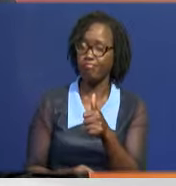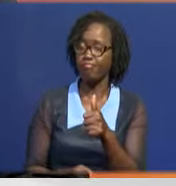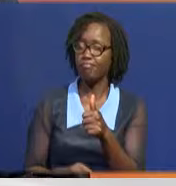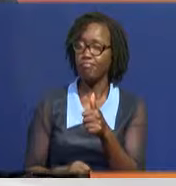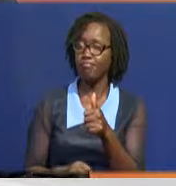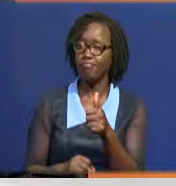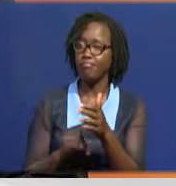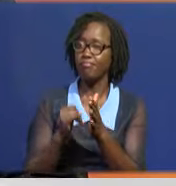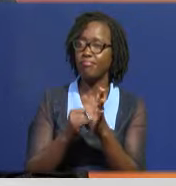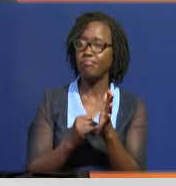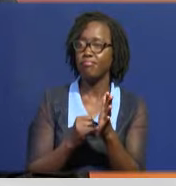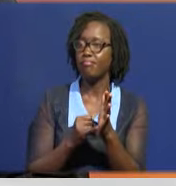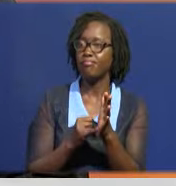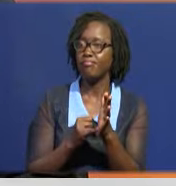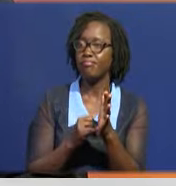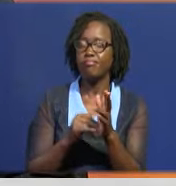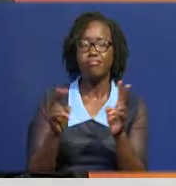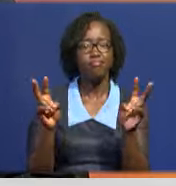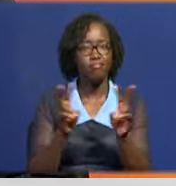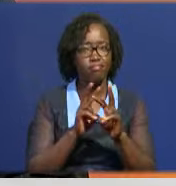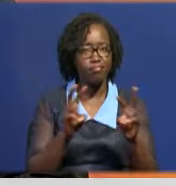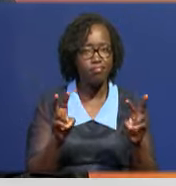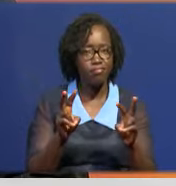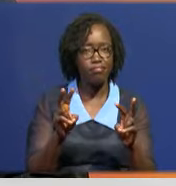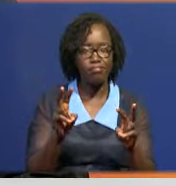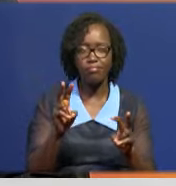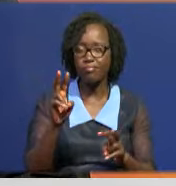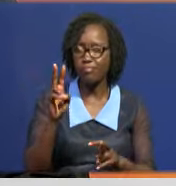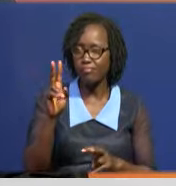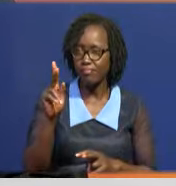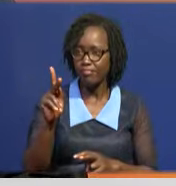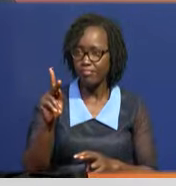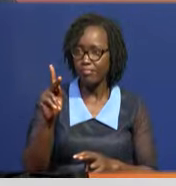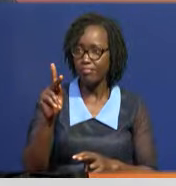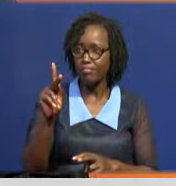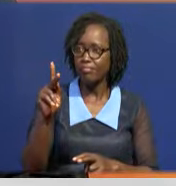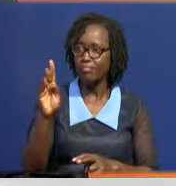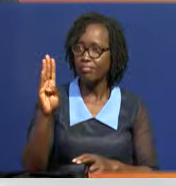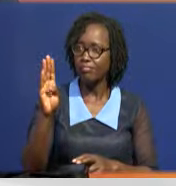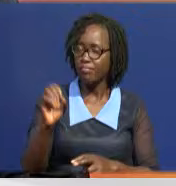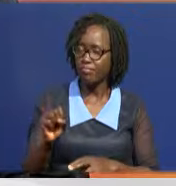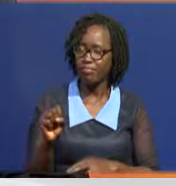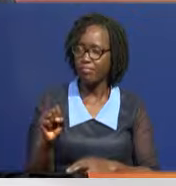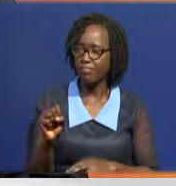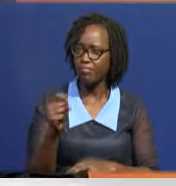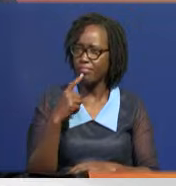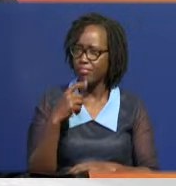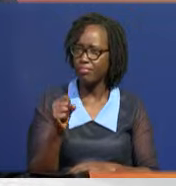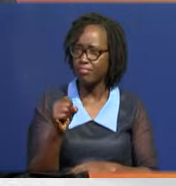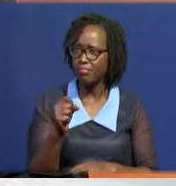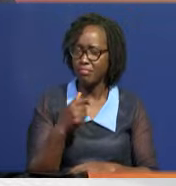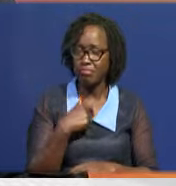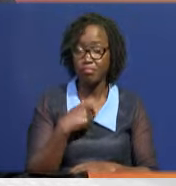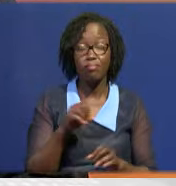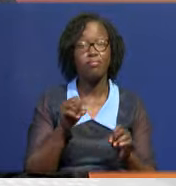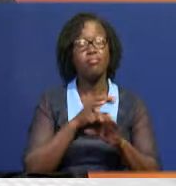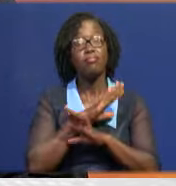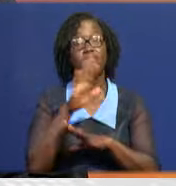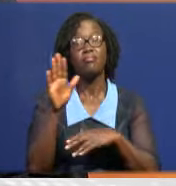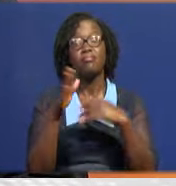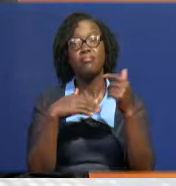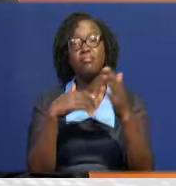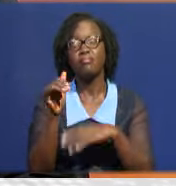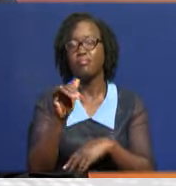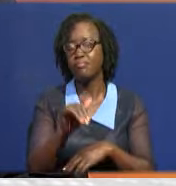that is just the inaugural survey that was undertaken by the Kenya National Bureau of Statistics. So for me, that is just clearly an